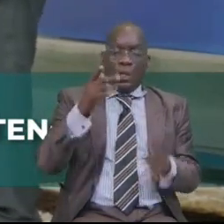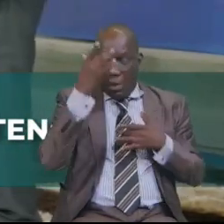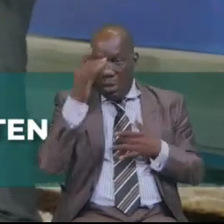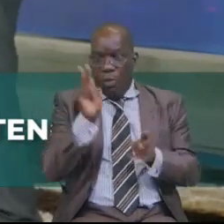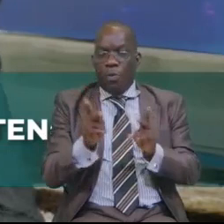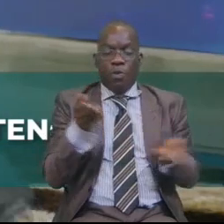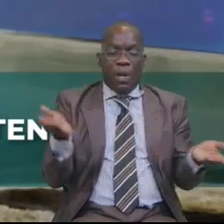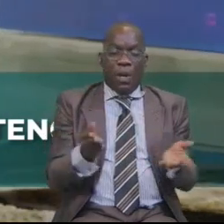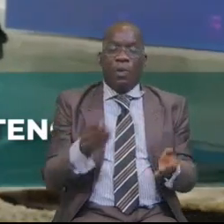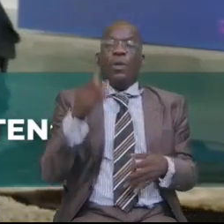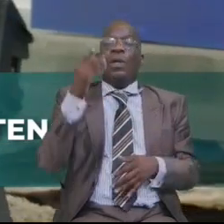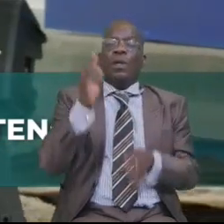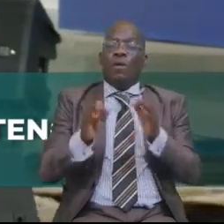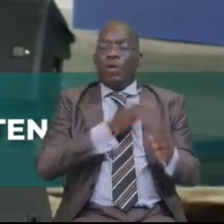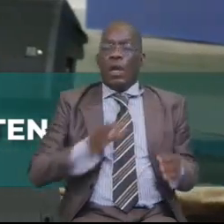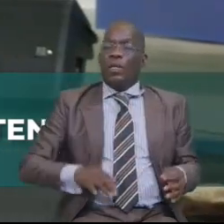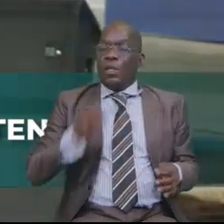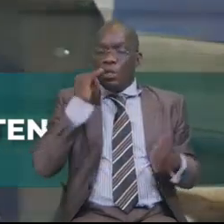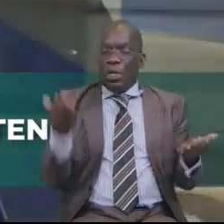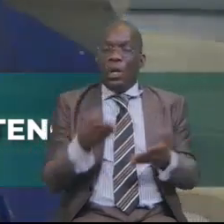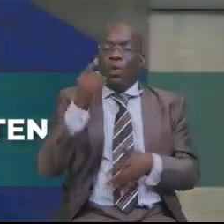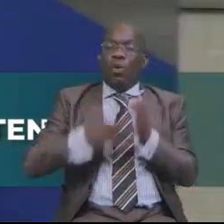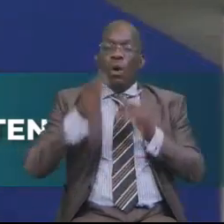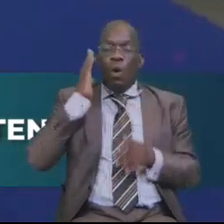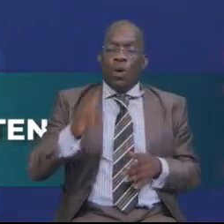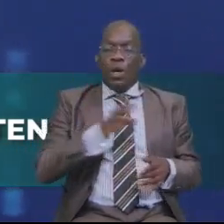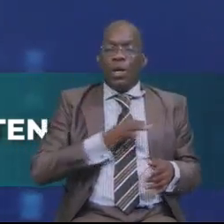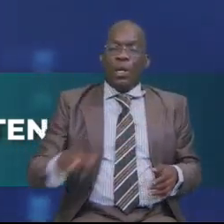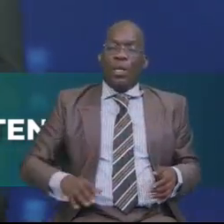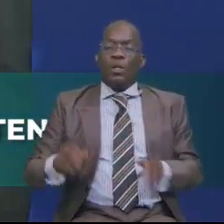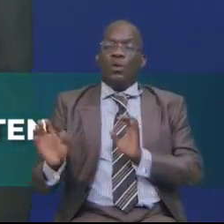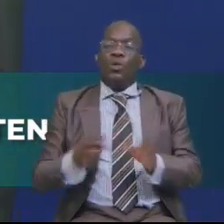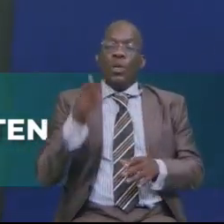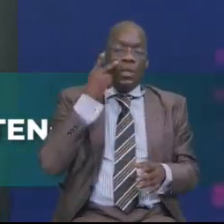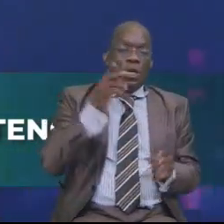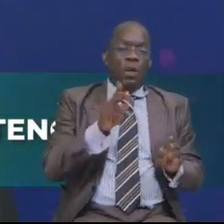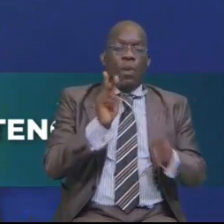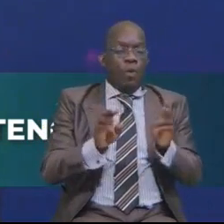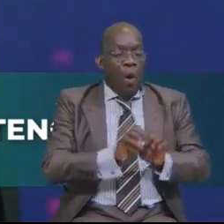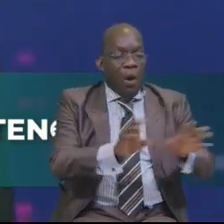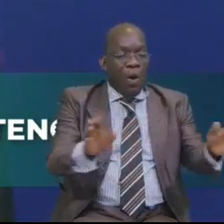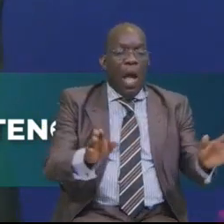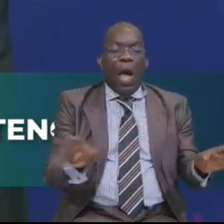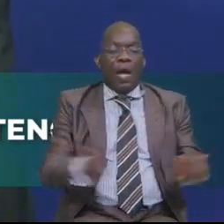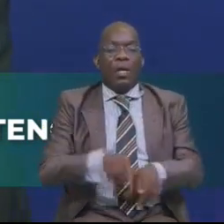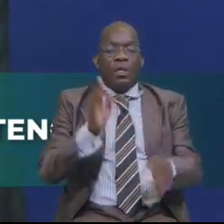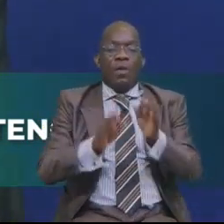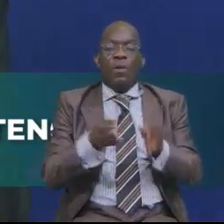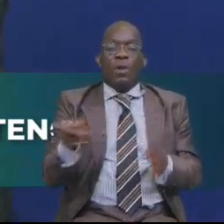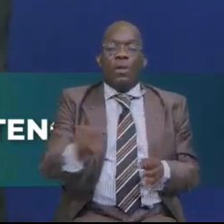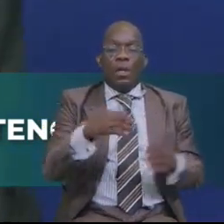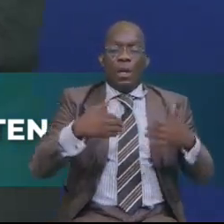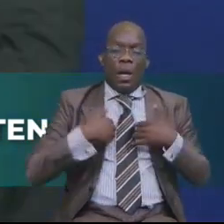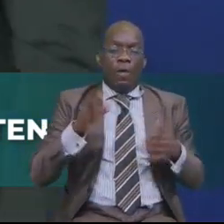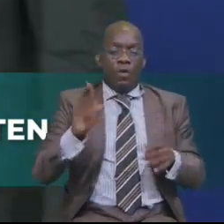here, what would he do? Look at the people that are scattered as sheep. They have no shepherd. If Christ were